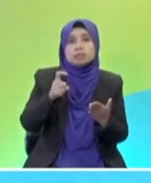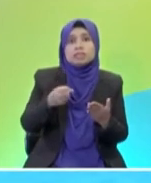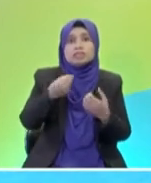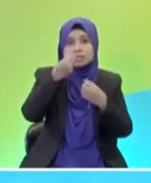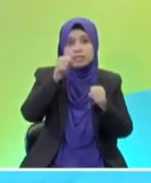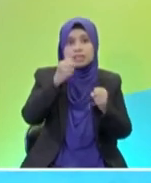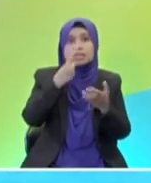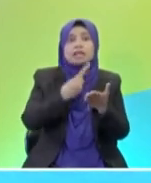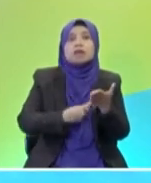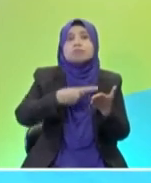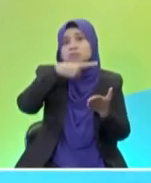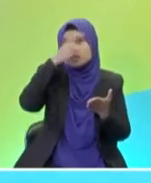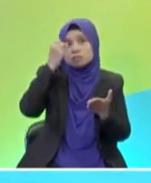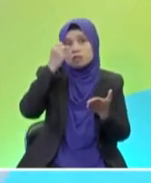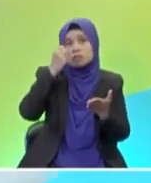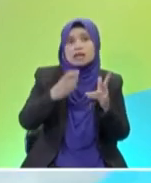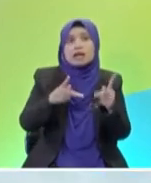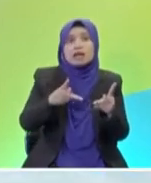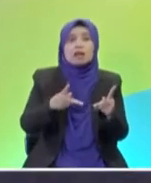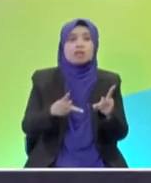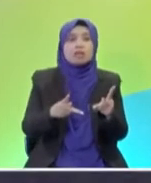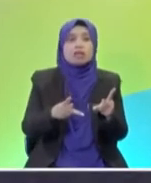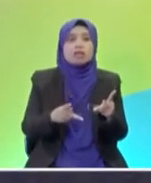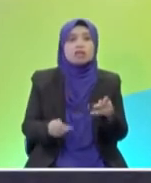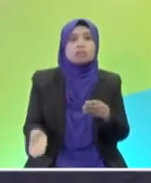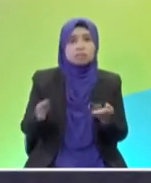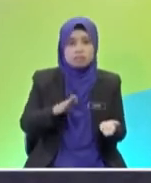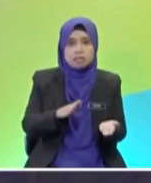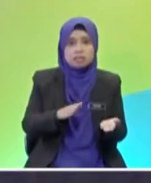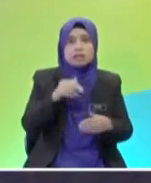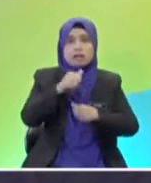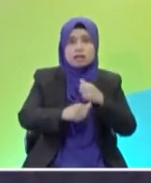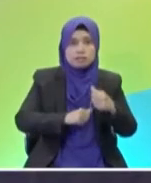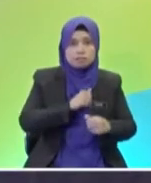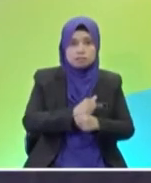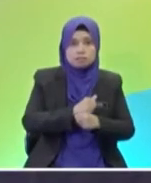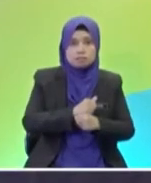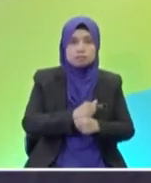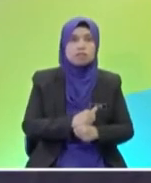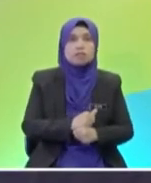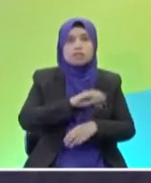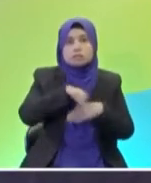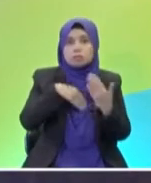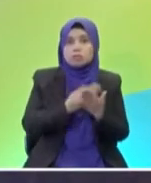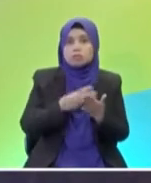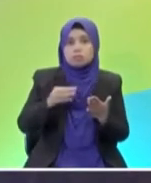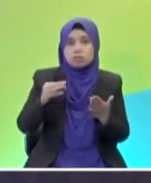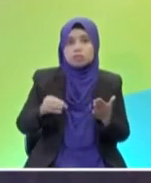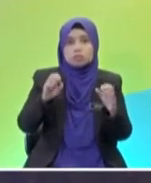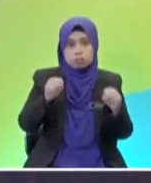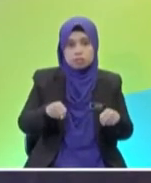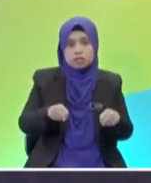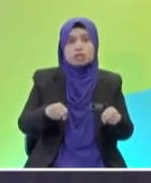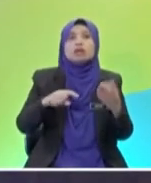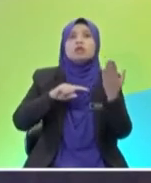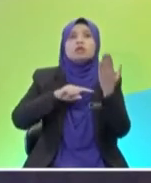bubbles. So everyone watching at home, you can try this exercise as well. Yes. Create your own bubble map and you can start labeling